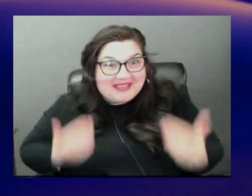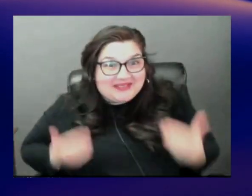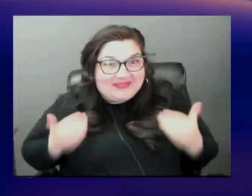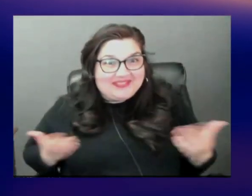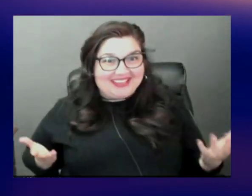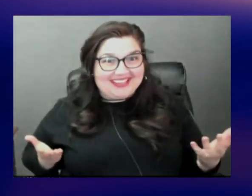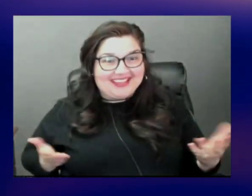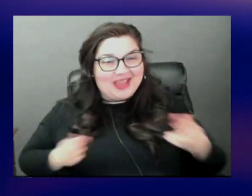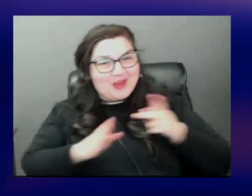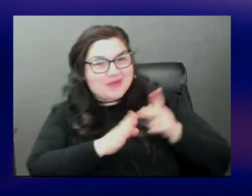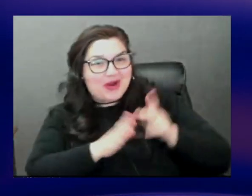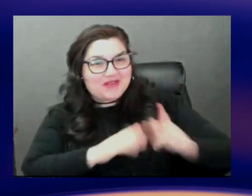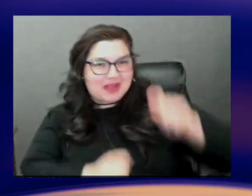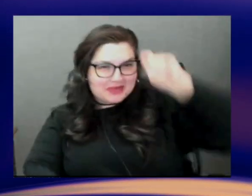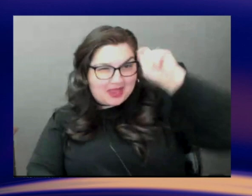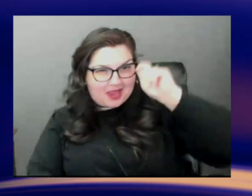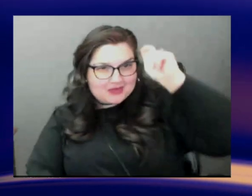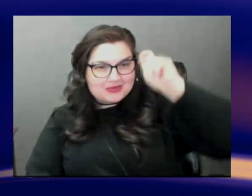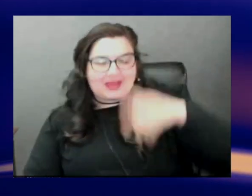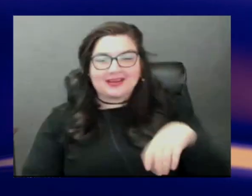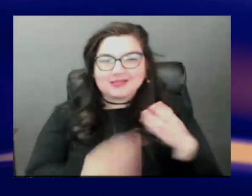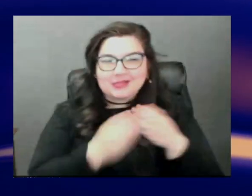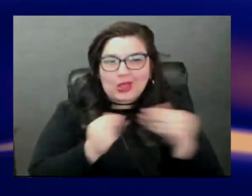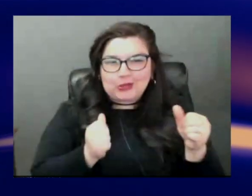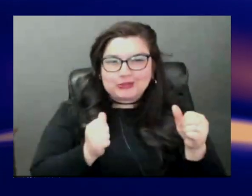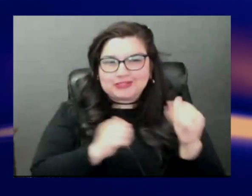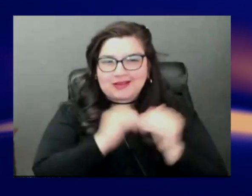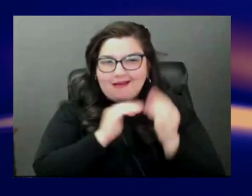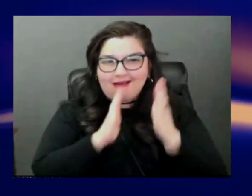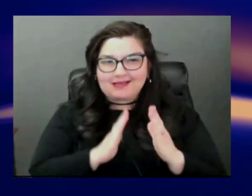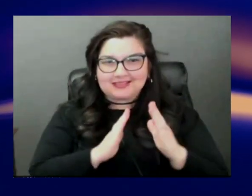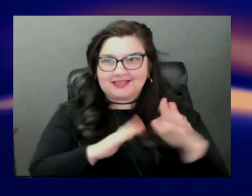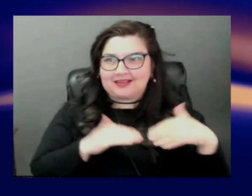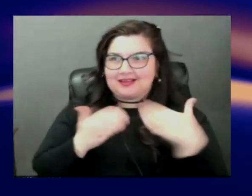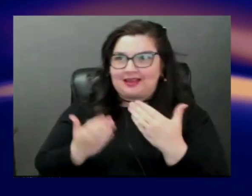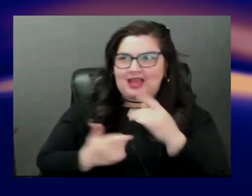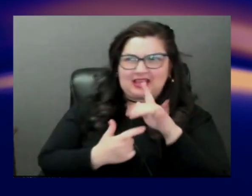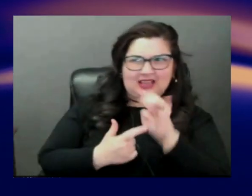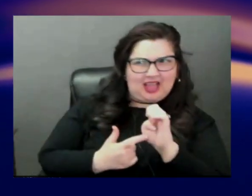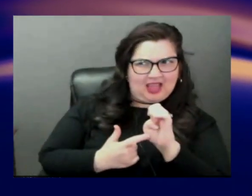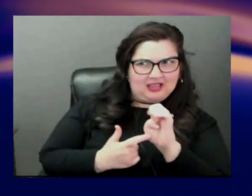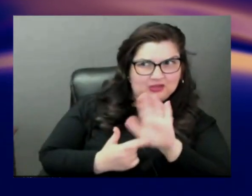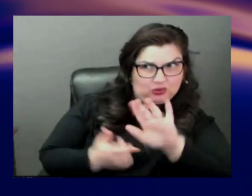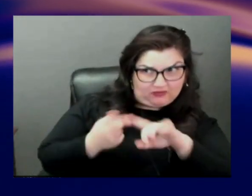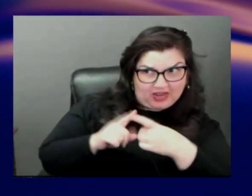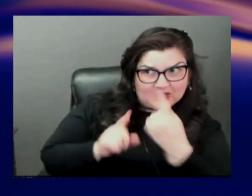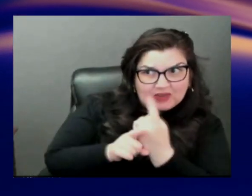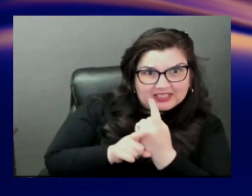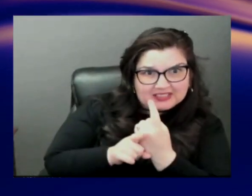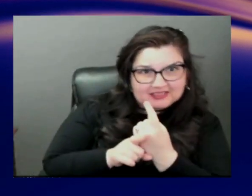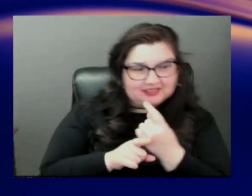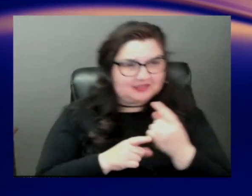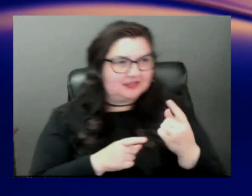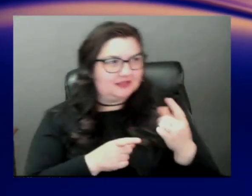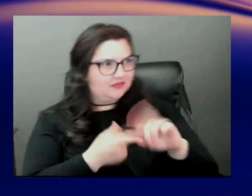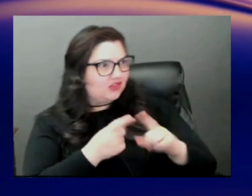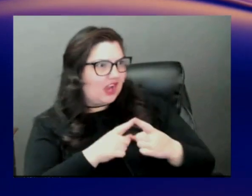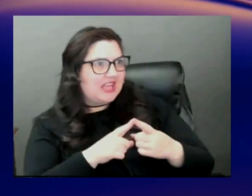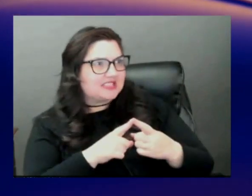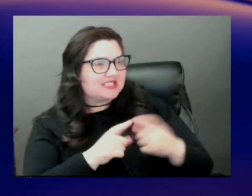professional hat wearer, solution architect, and Kyle's friend, I think. Friend? Right? Friends. Okay. No,